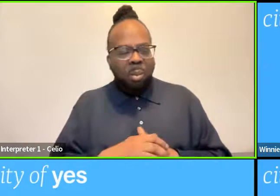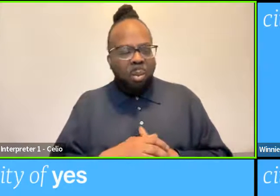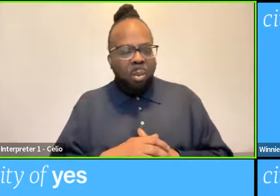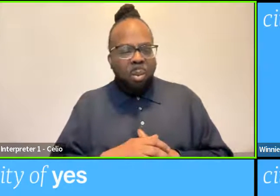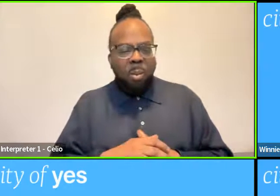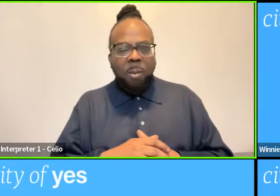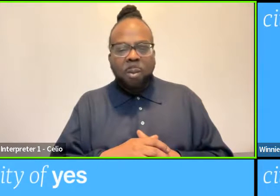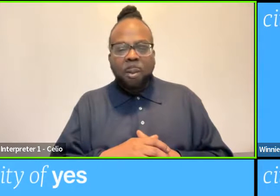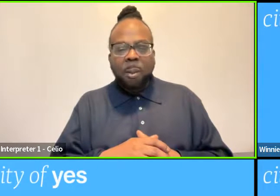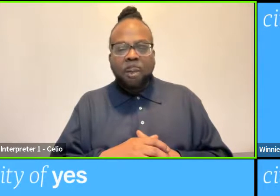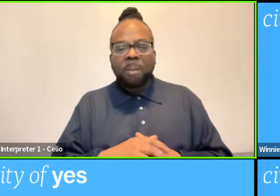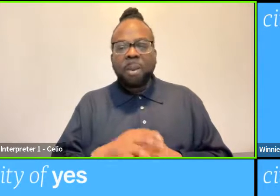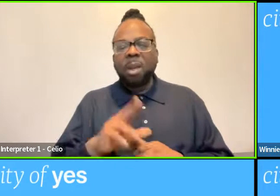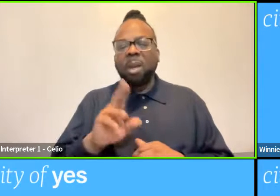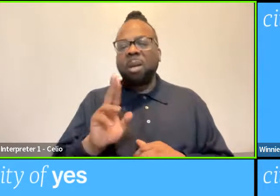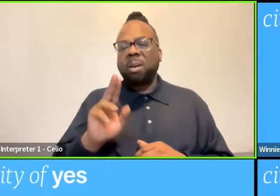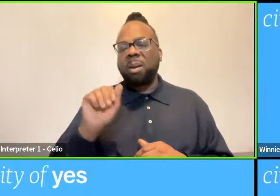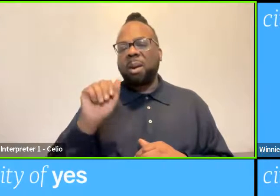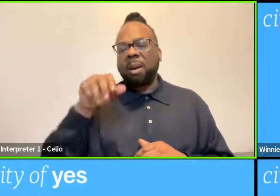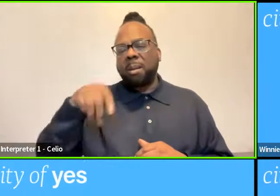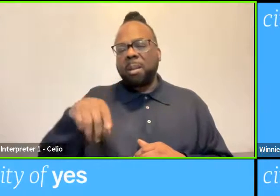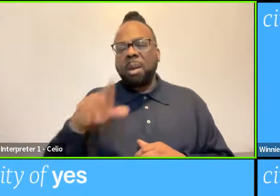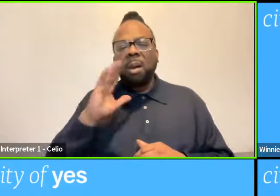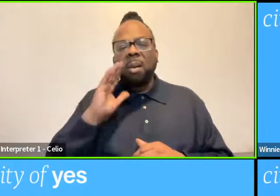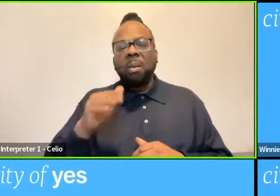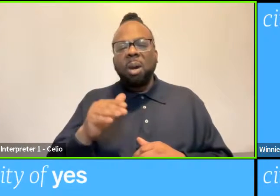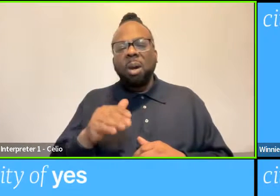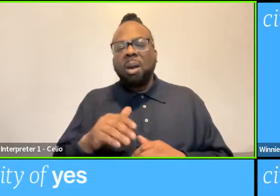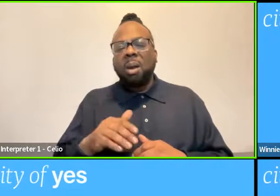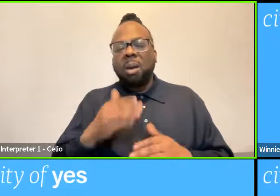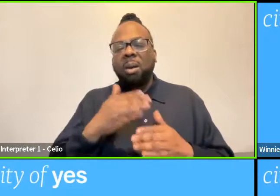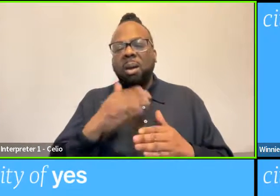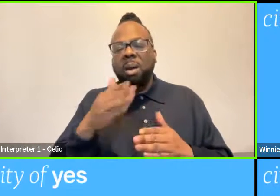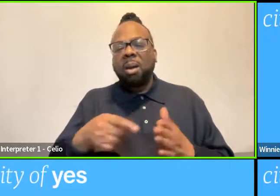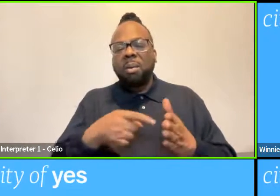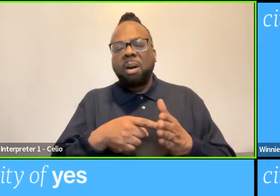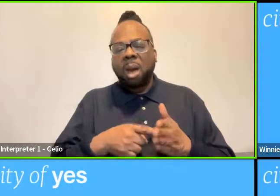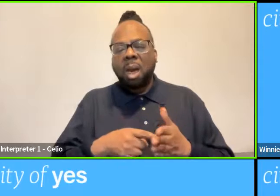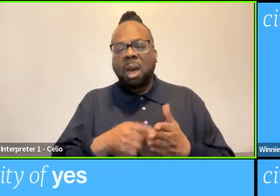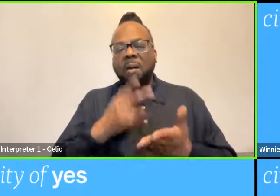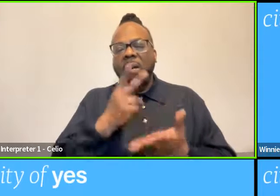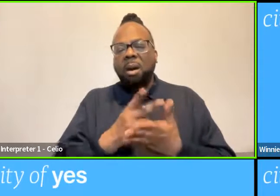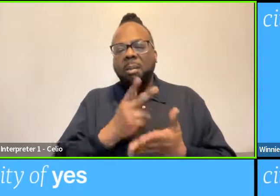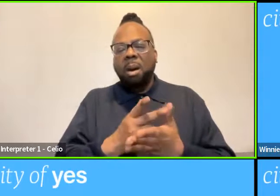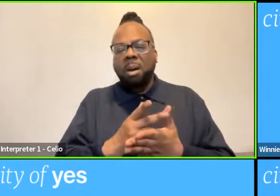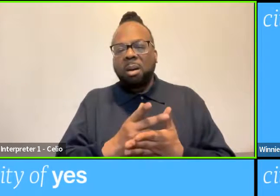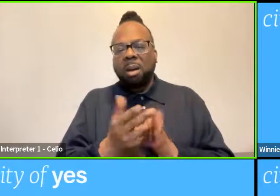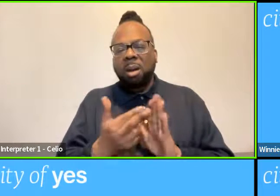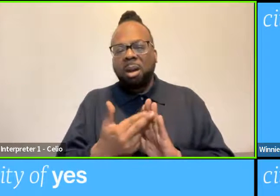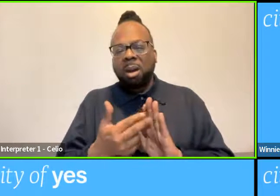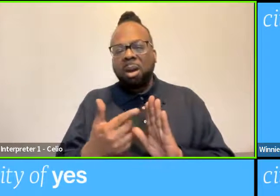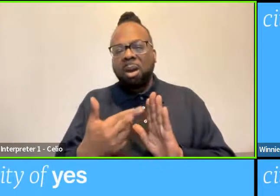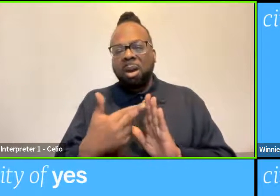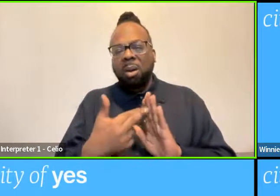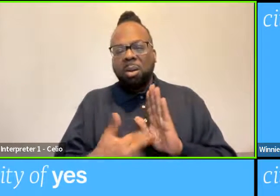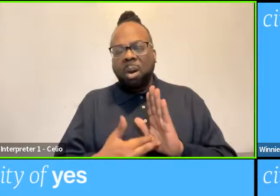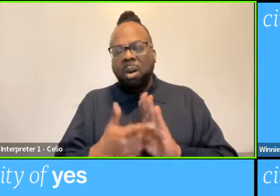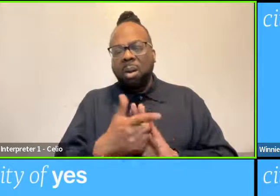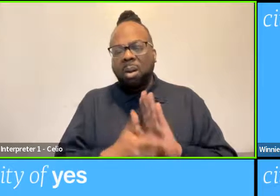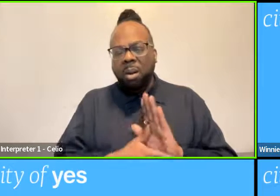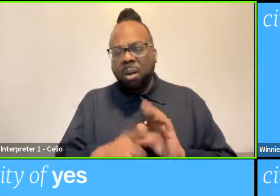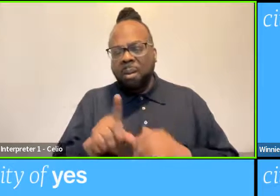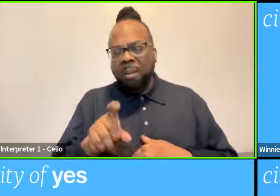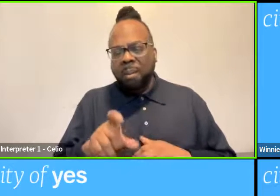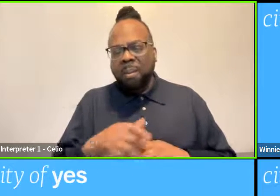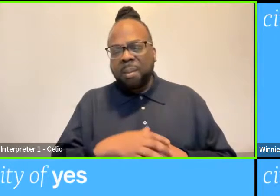Will UAP and the end to parking mandates apply to affordable home ownership units as well? This is a question